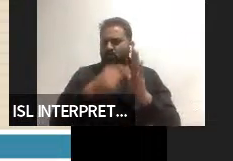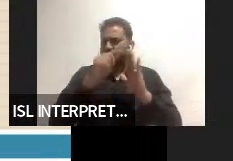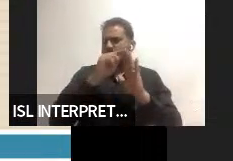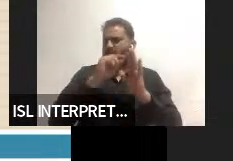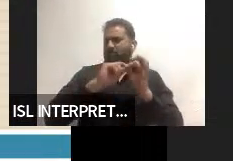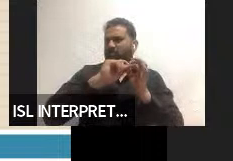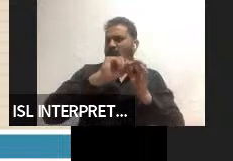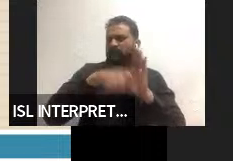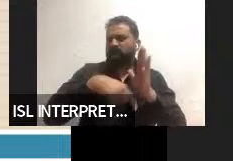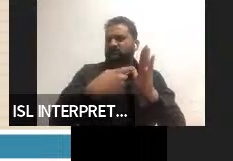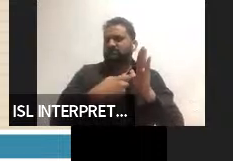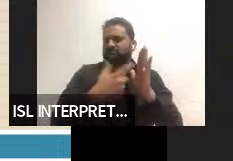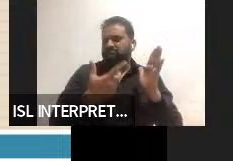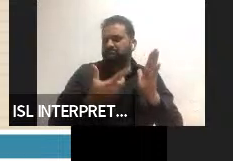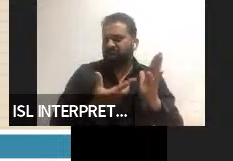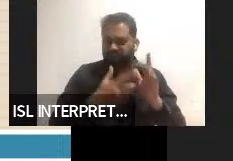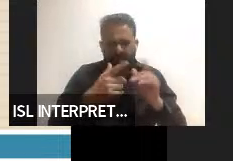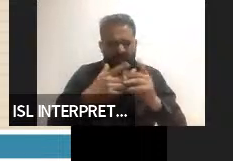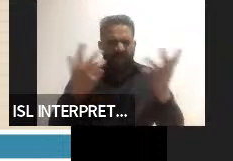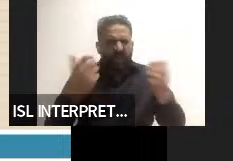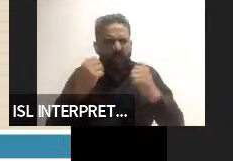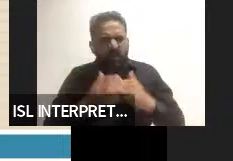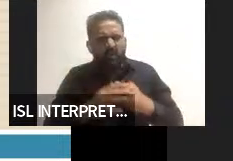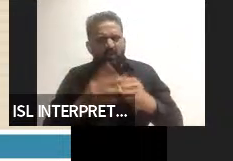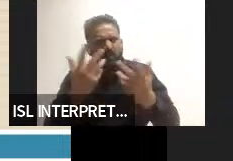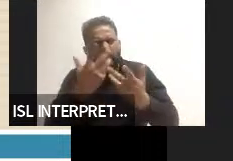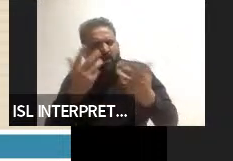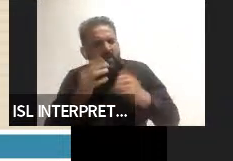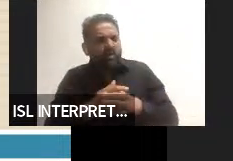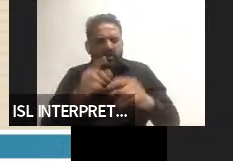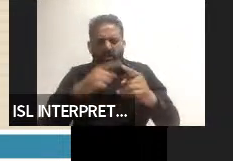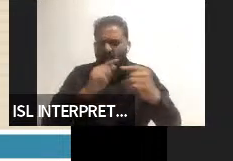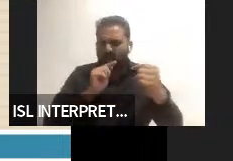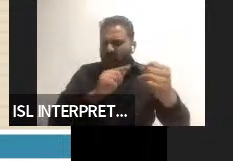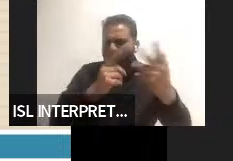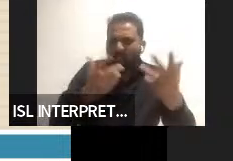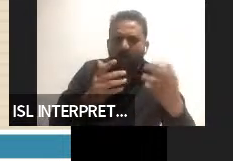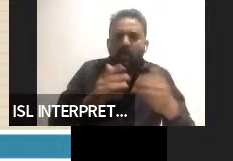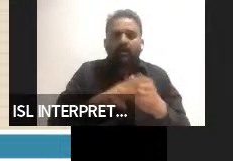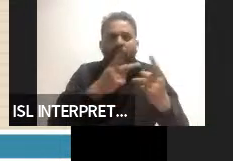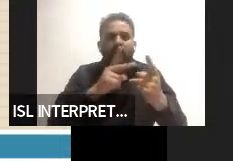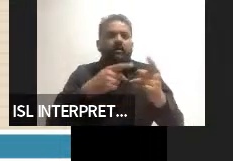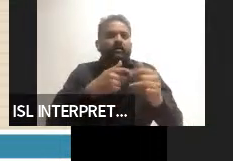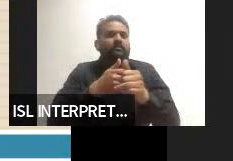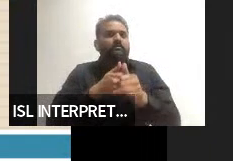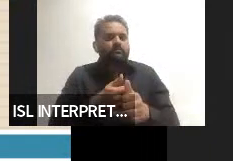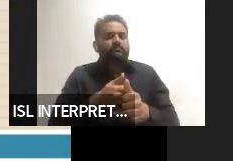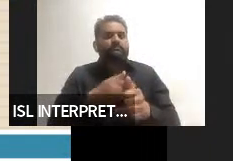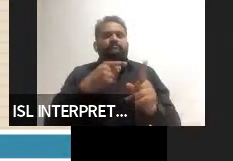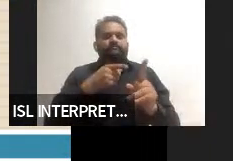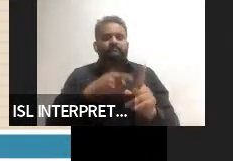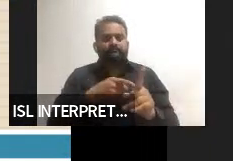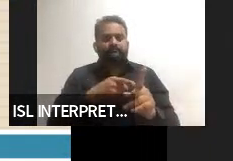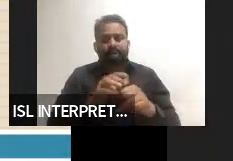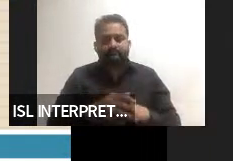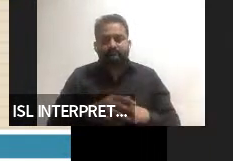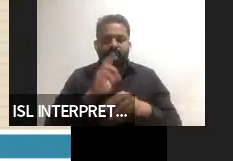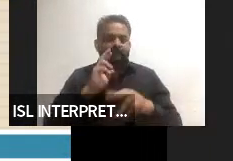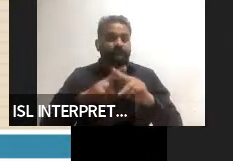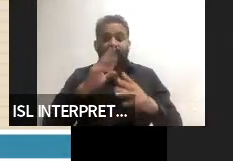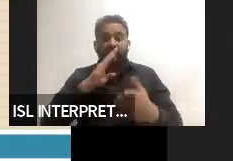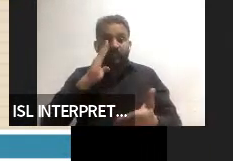say that how and why this line of argument should be followed. So generally, if you write